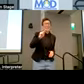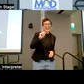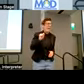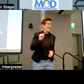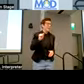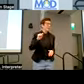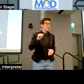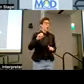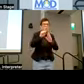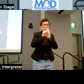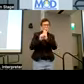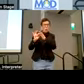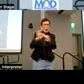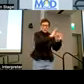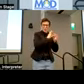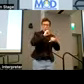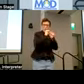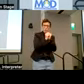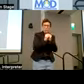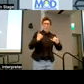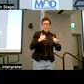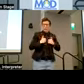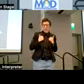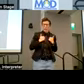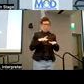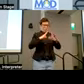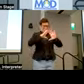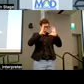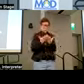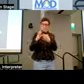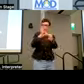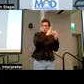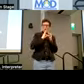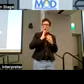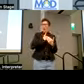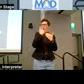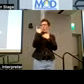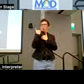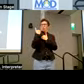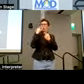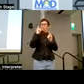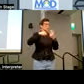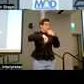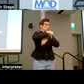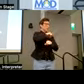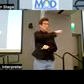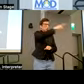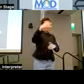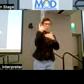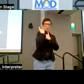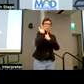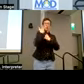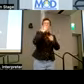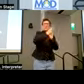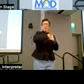collective group of individuals that work together, play together, live together, all that stuff. We have a responsibility to each other. You have a responsibility to